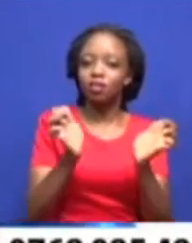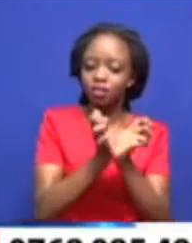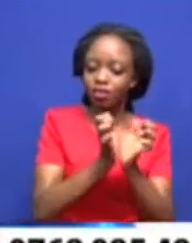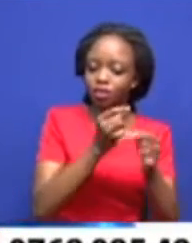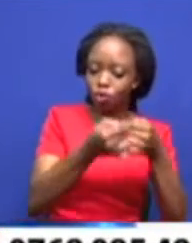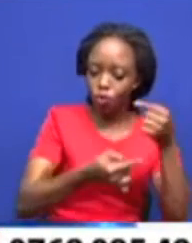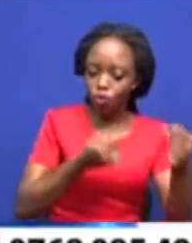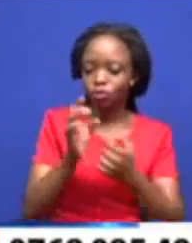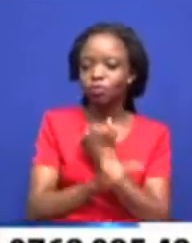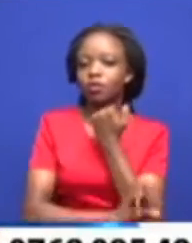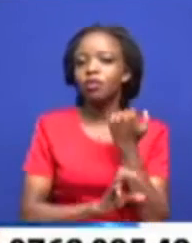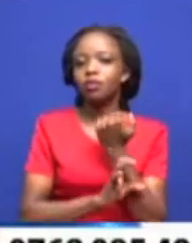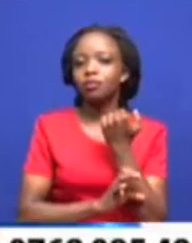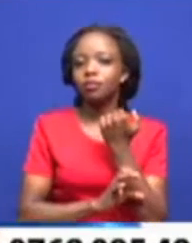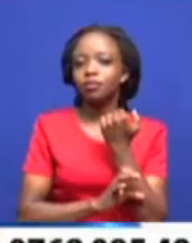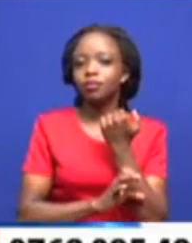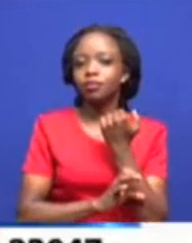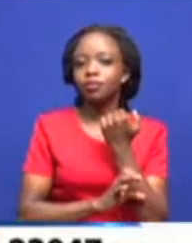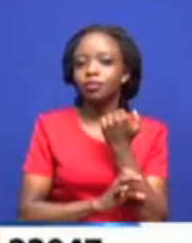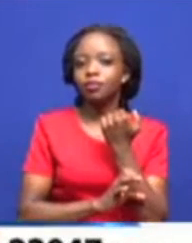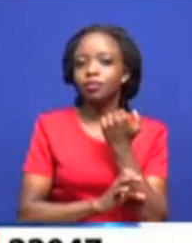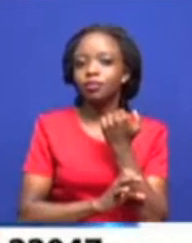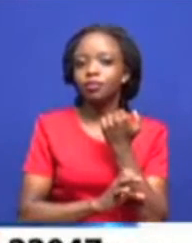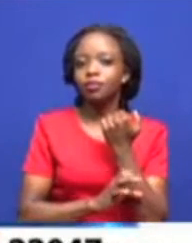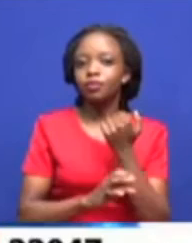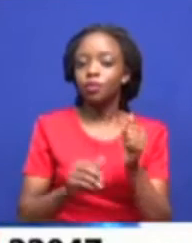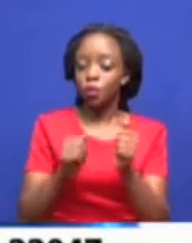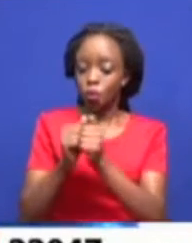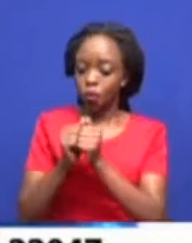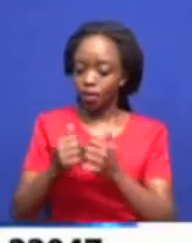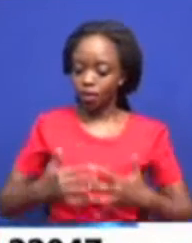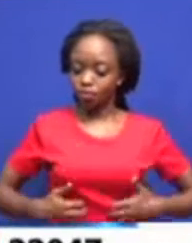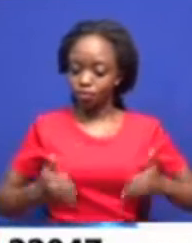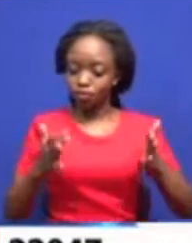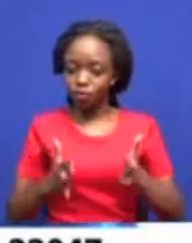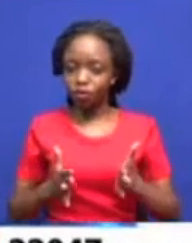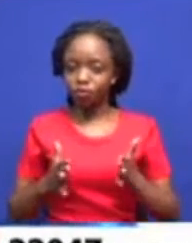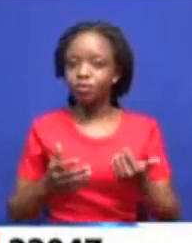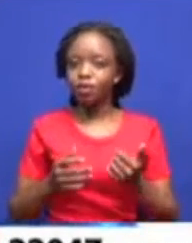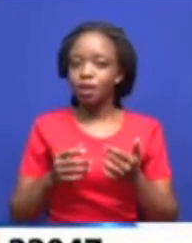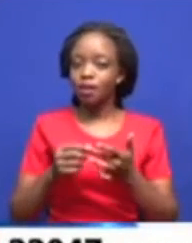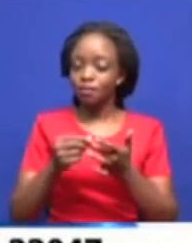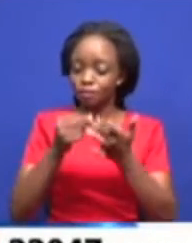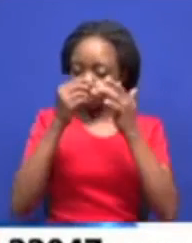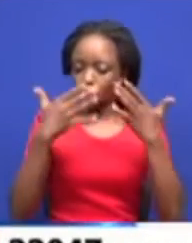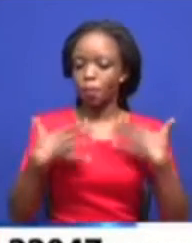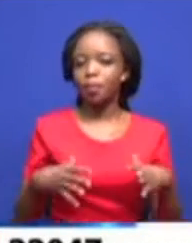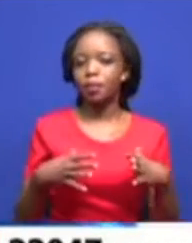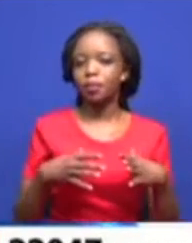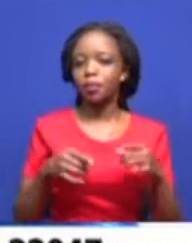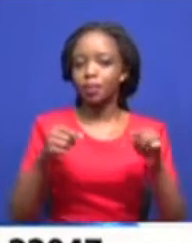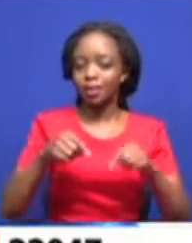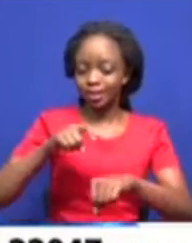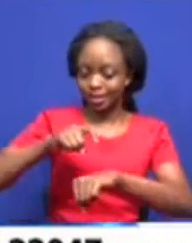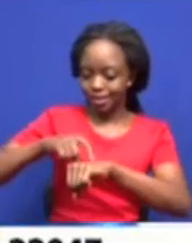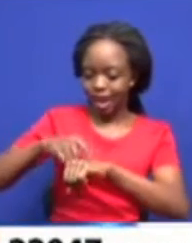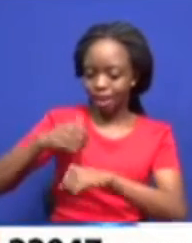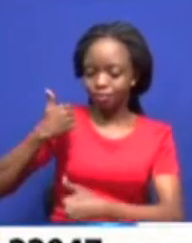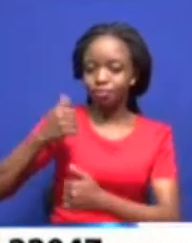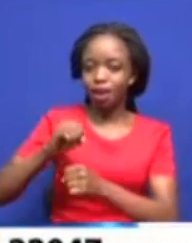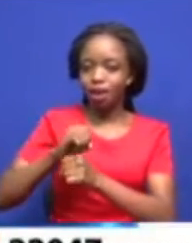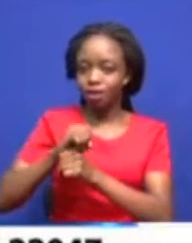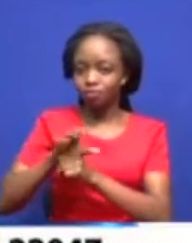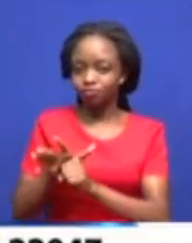in this country. With the refugees, they are most vulnerable people now. They are, with this pandemic, they've been hit